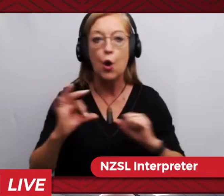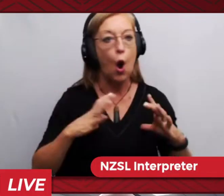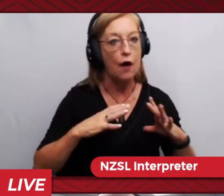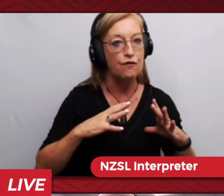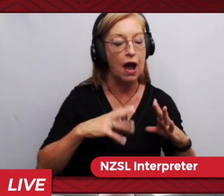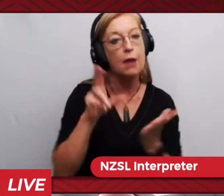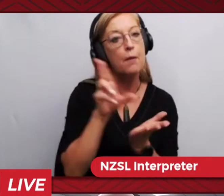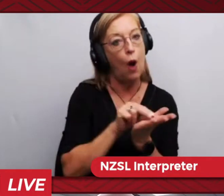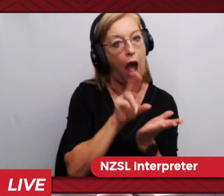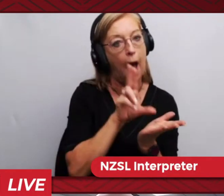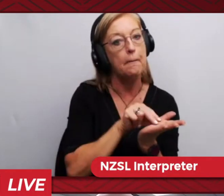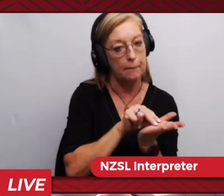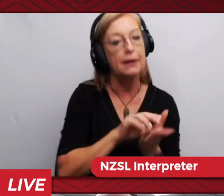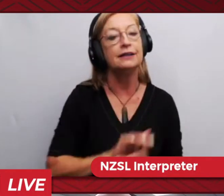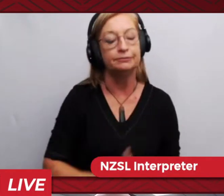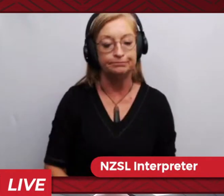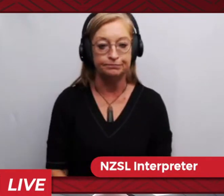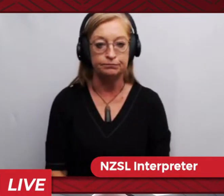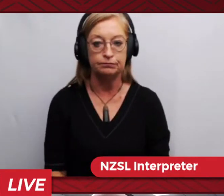app.